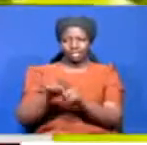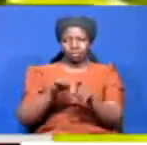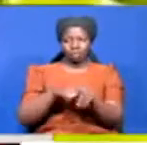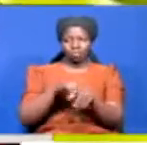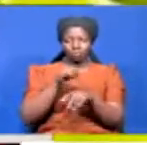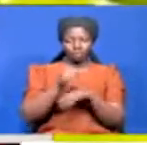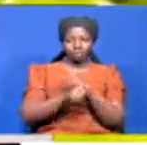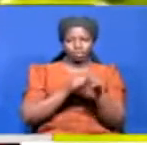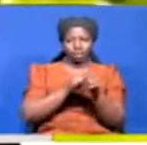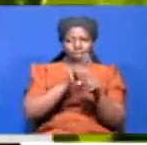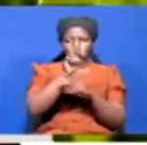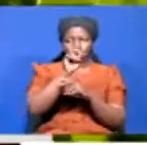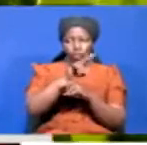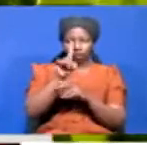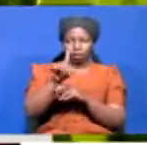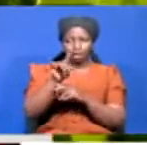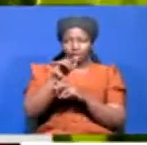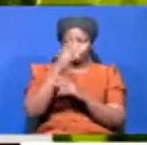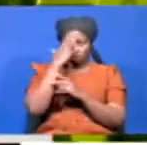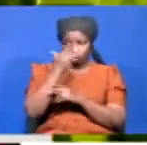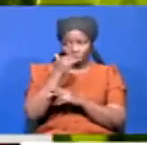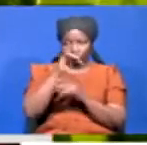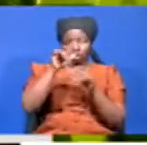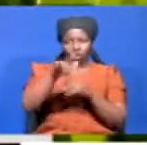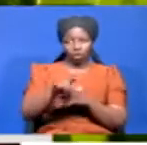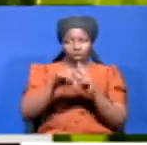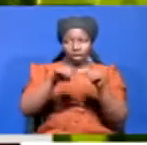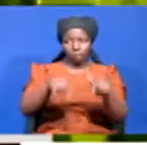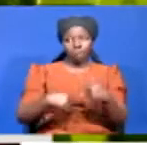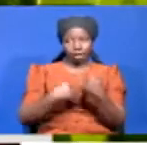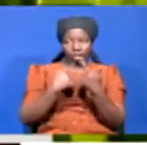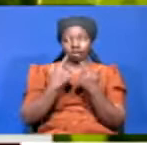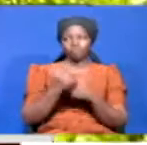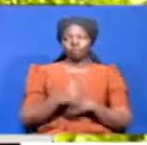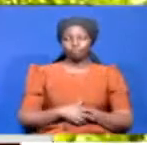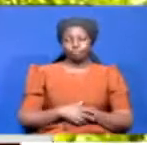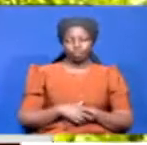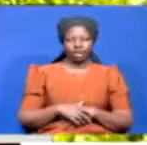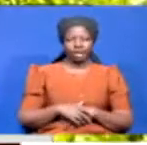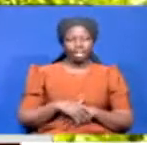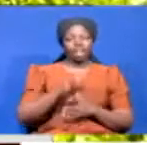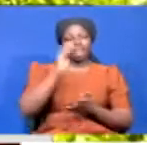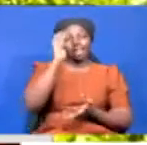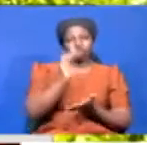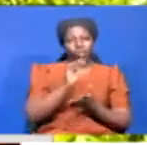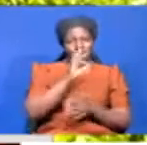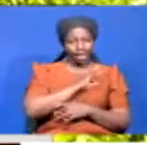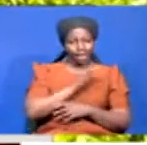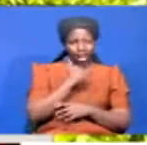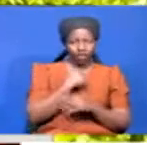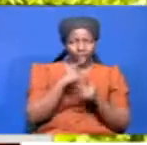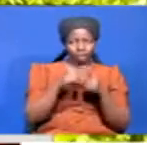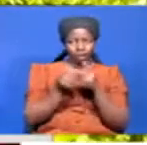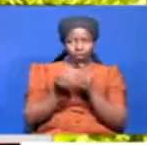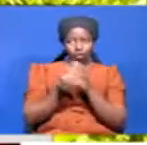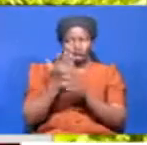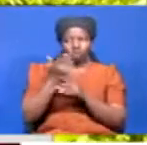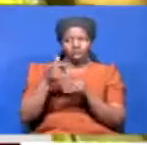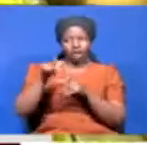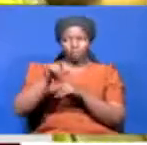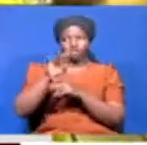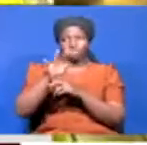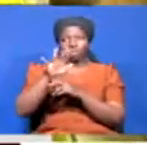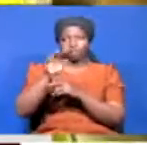lower demand occasioned by rise in the cost of living. Despite reduced earnings, tea production increased from 45 million kilos